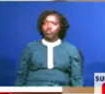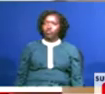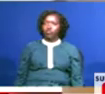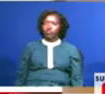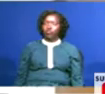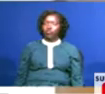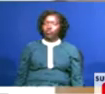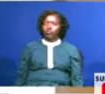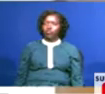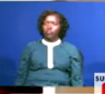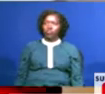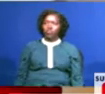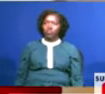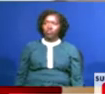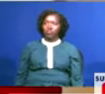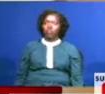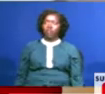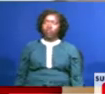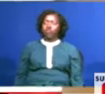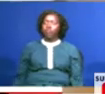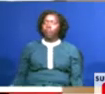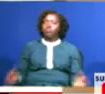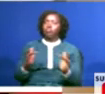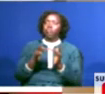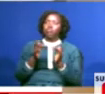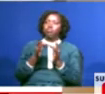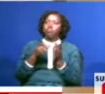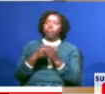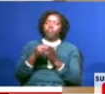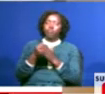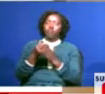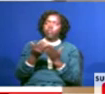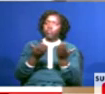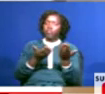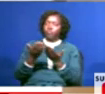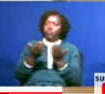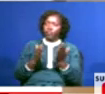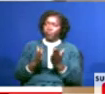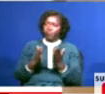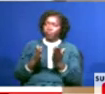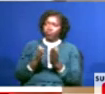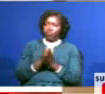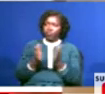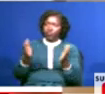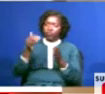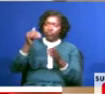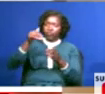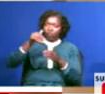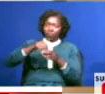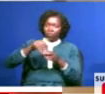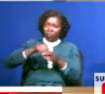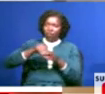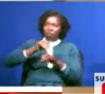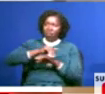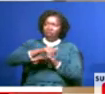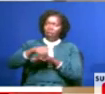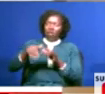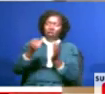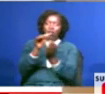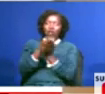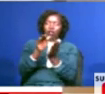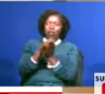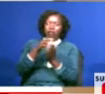Now, digital financial service providers are looking to expand their portfolio to include insurance, savings and pension products to